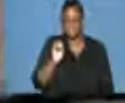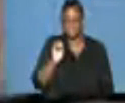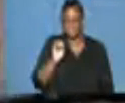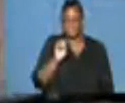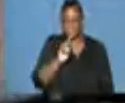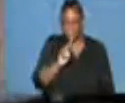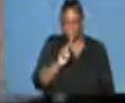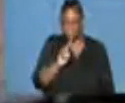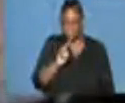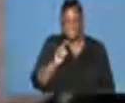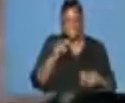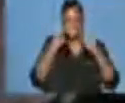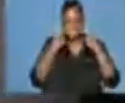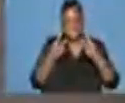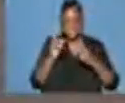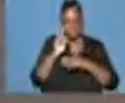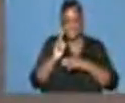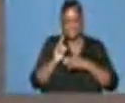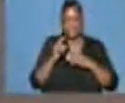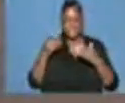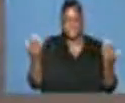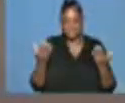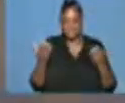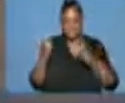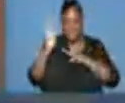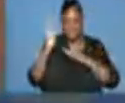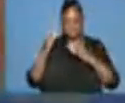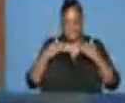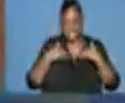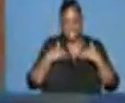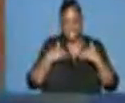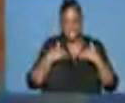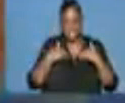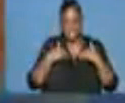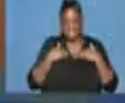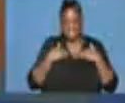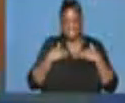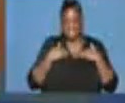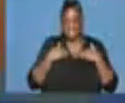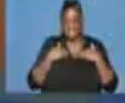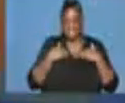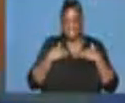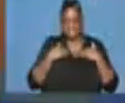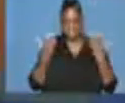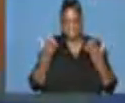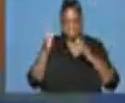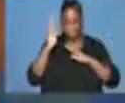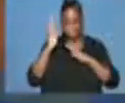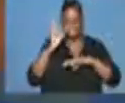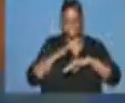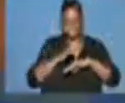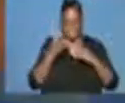relative heat index in the triple digits. And so with respect to that, we can look at it and say we are all boiling out here. And that will